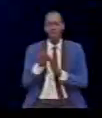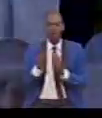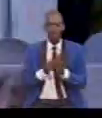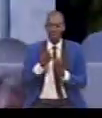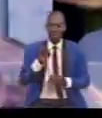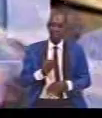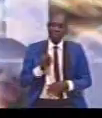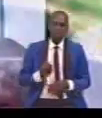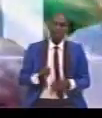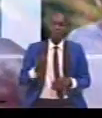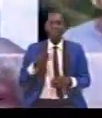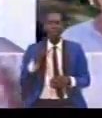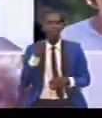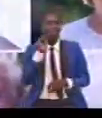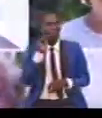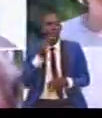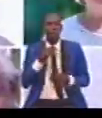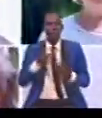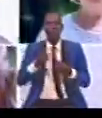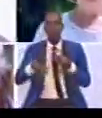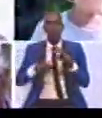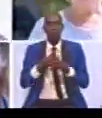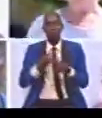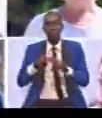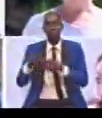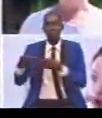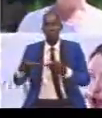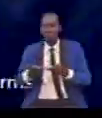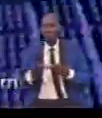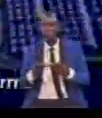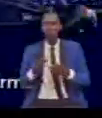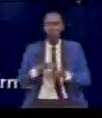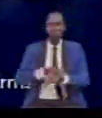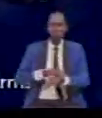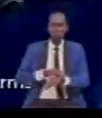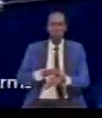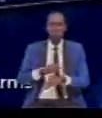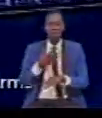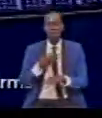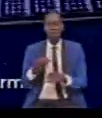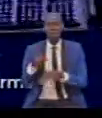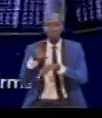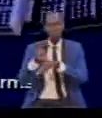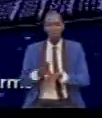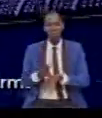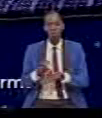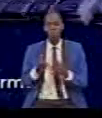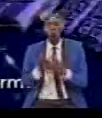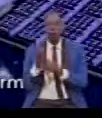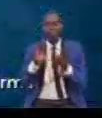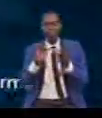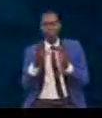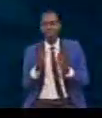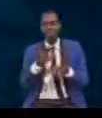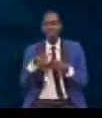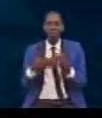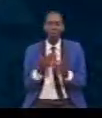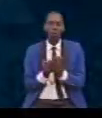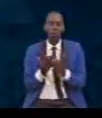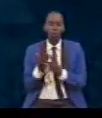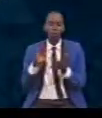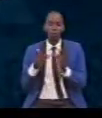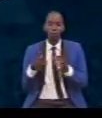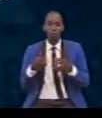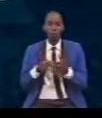the world. Different people, races, and cultures via satellite and all our social media platforms.